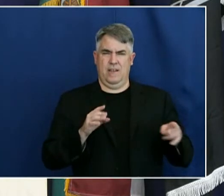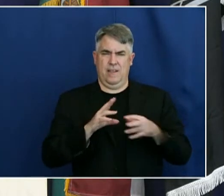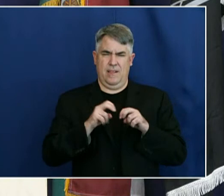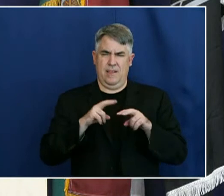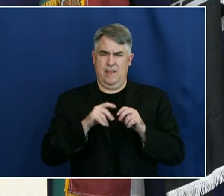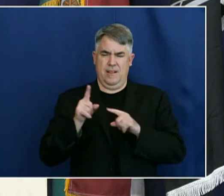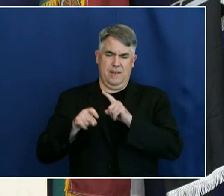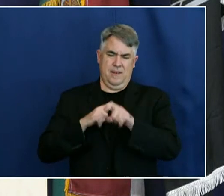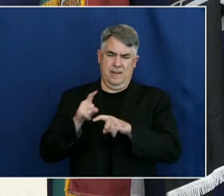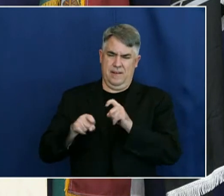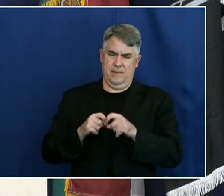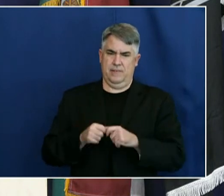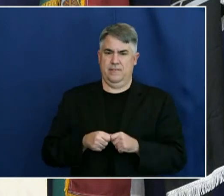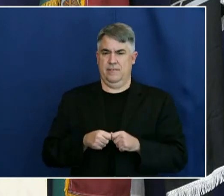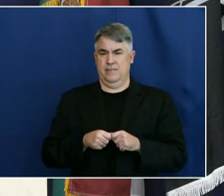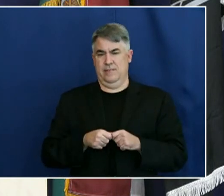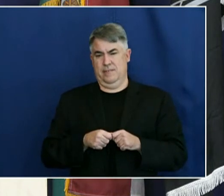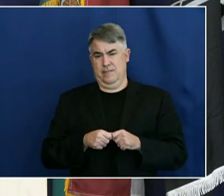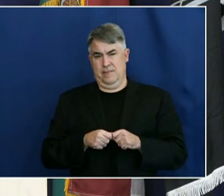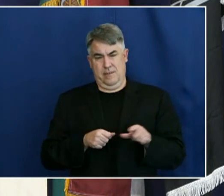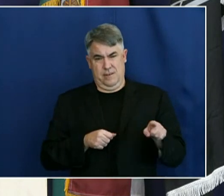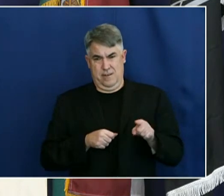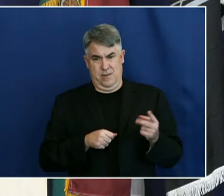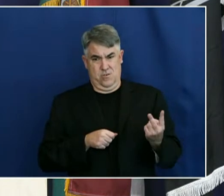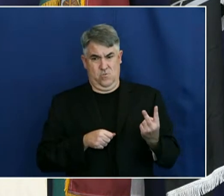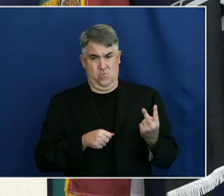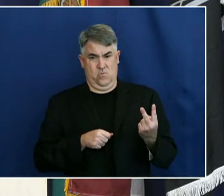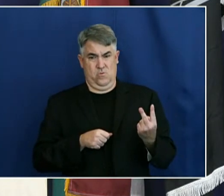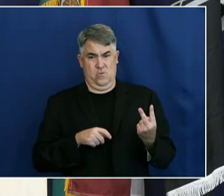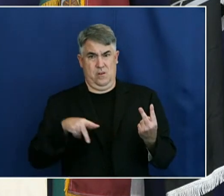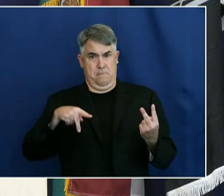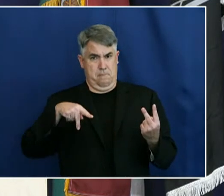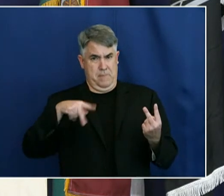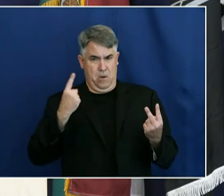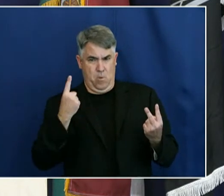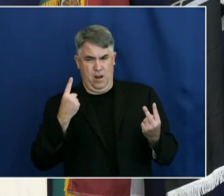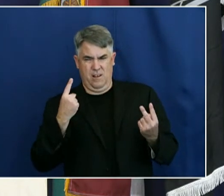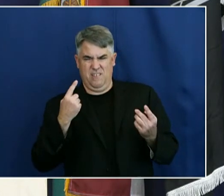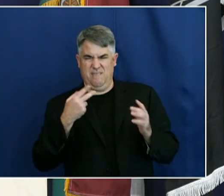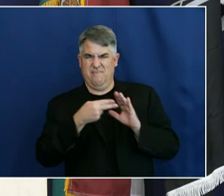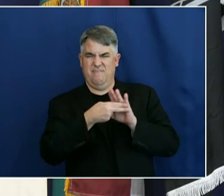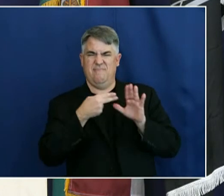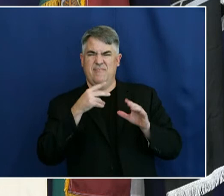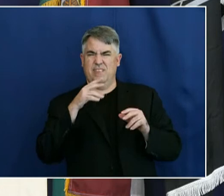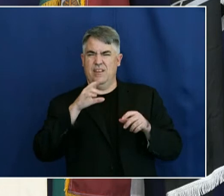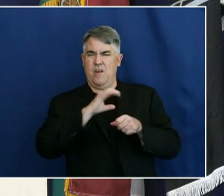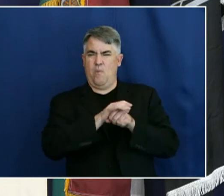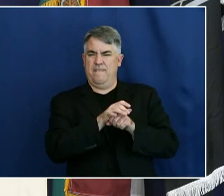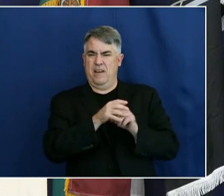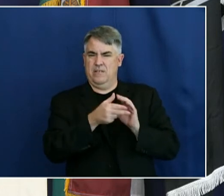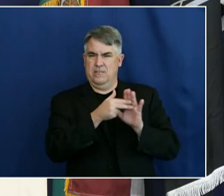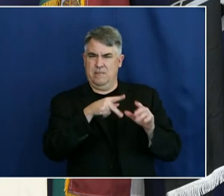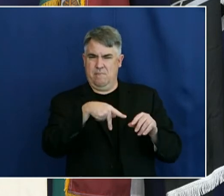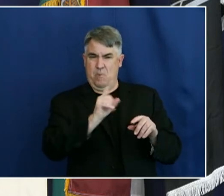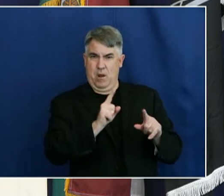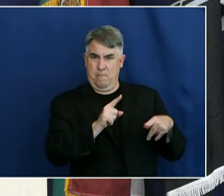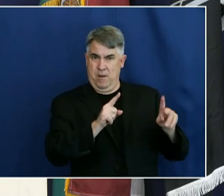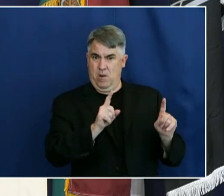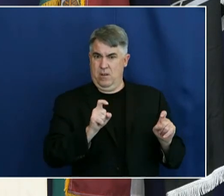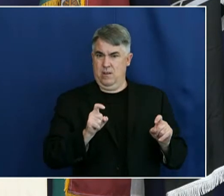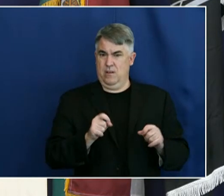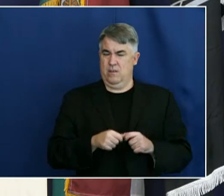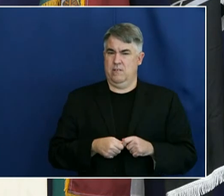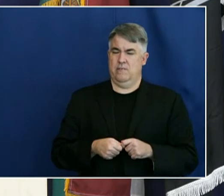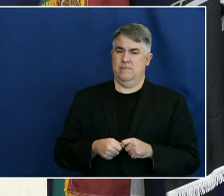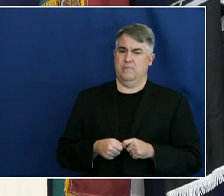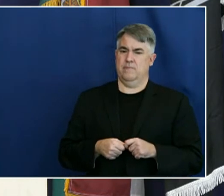these are both the P1 variant. It sounds like it from previous descriptions. I wonder if we can confirm that. And I